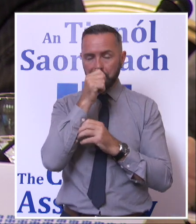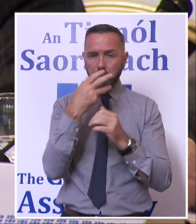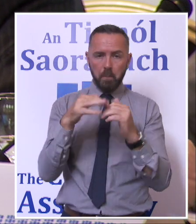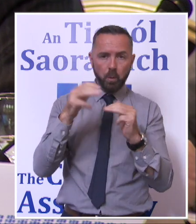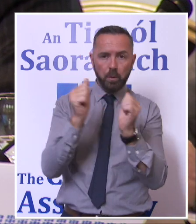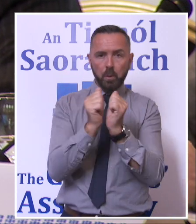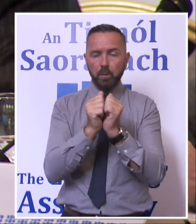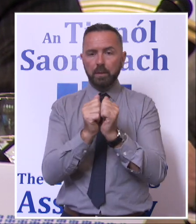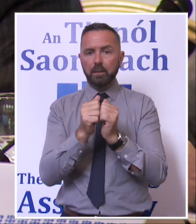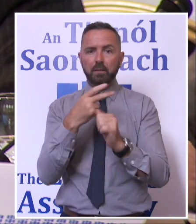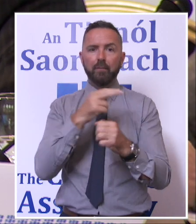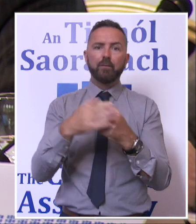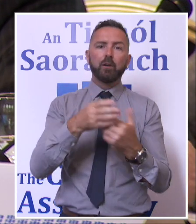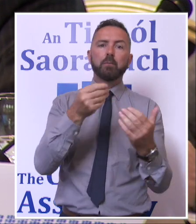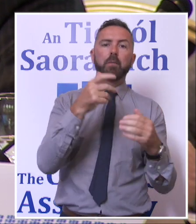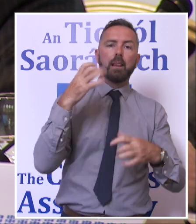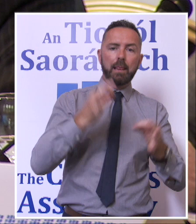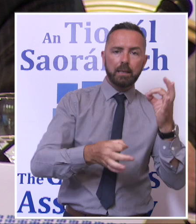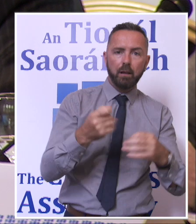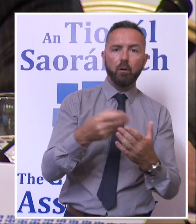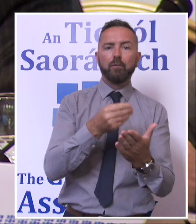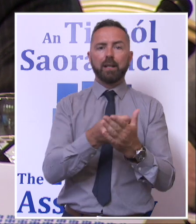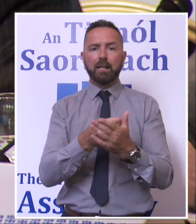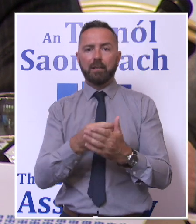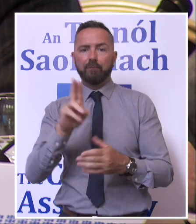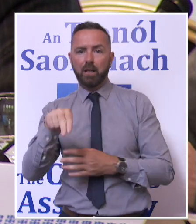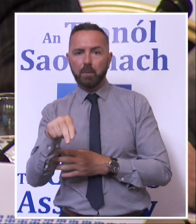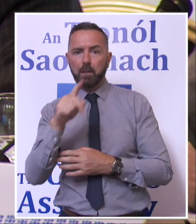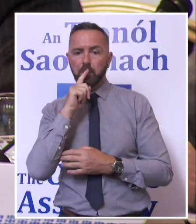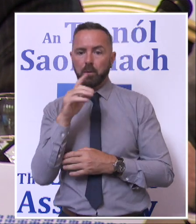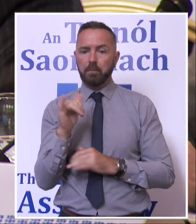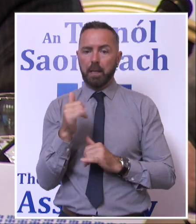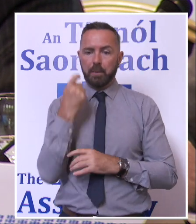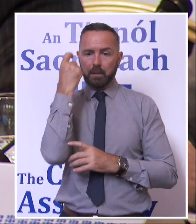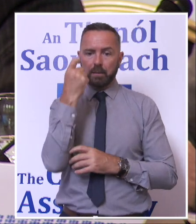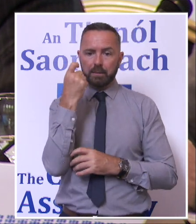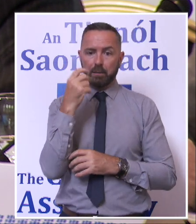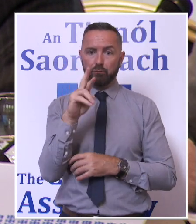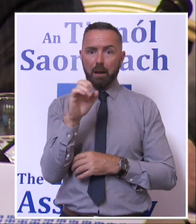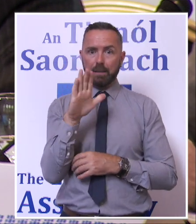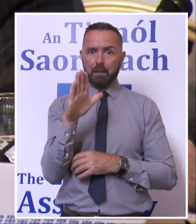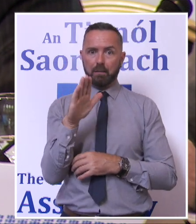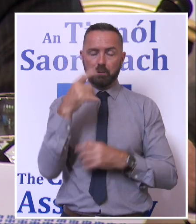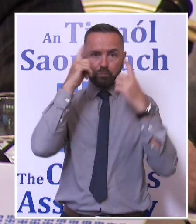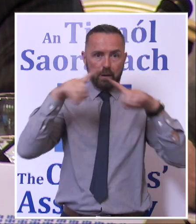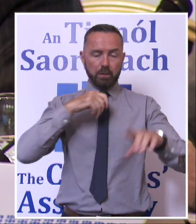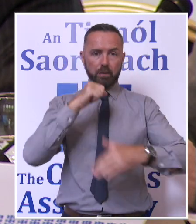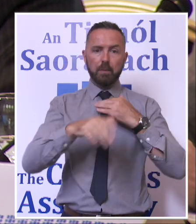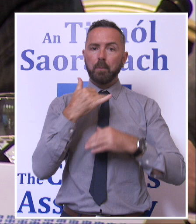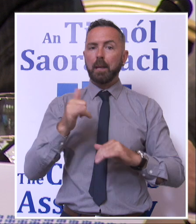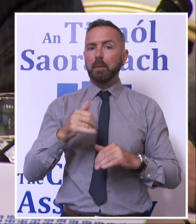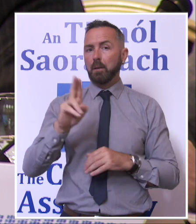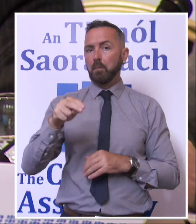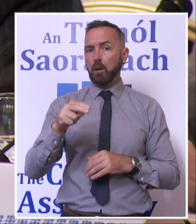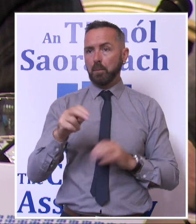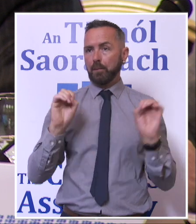most politically or financially or logistically feasible. What might be considered radical today is quite possibly